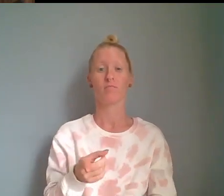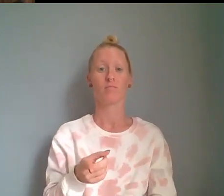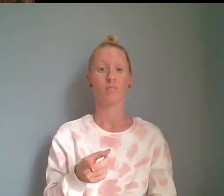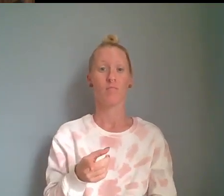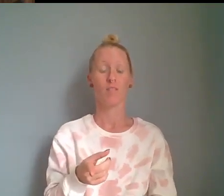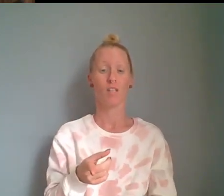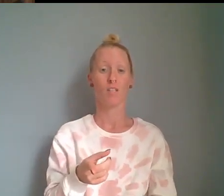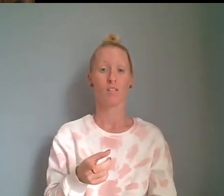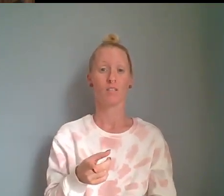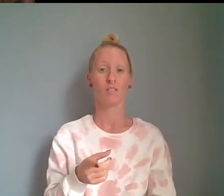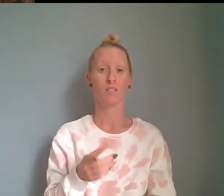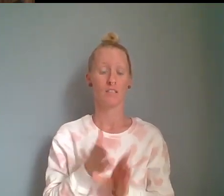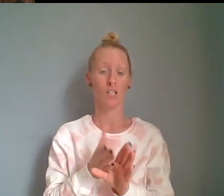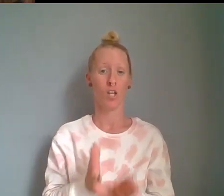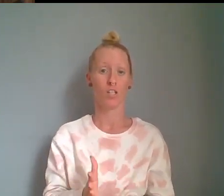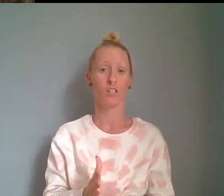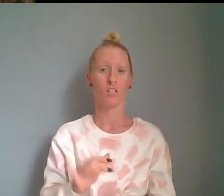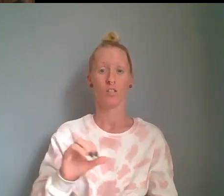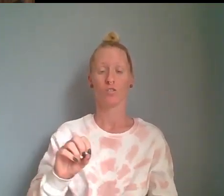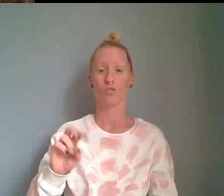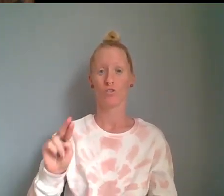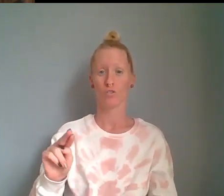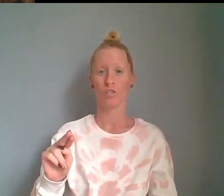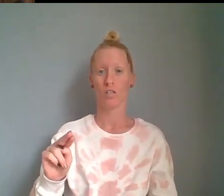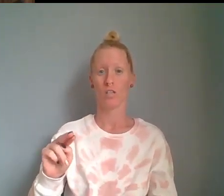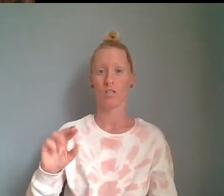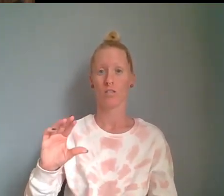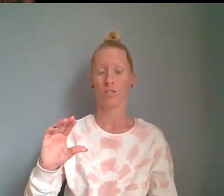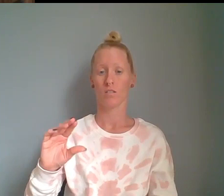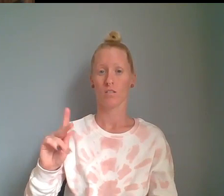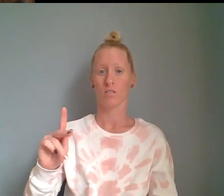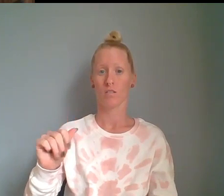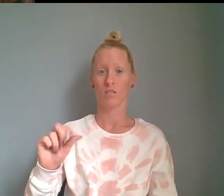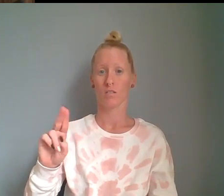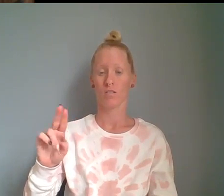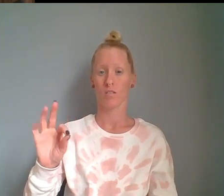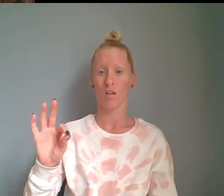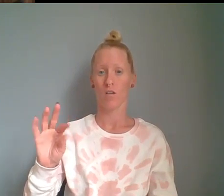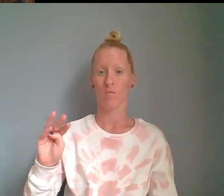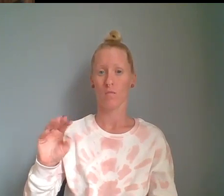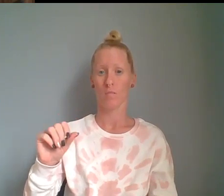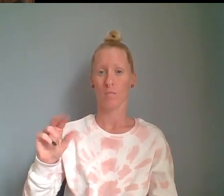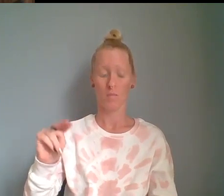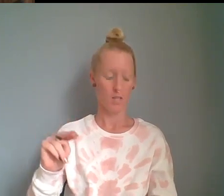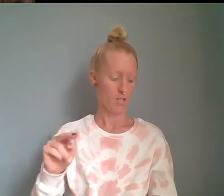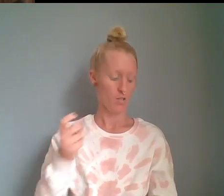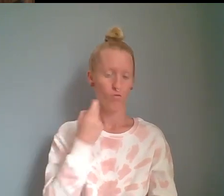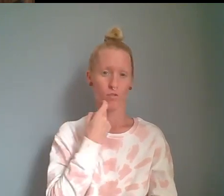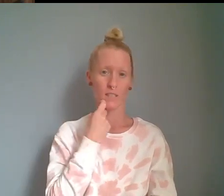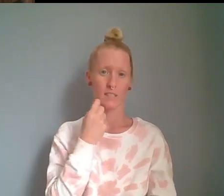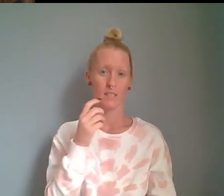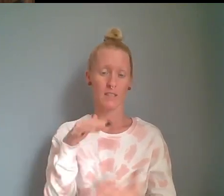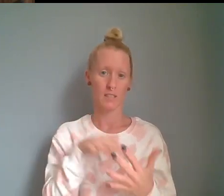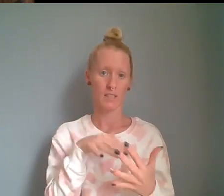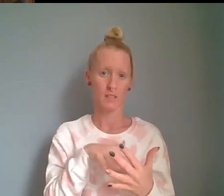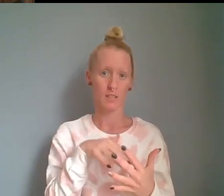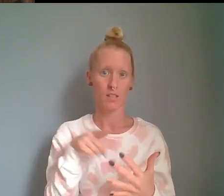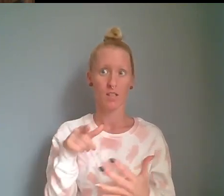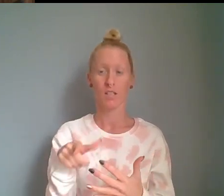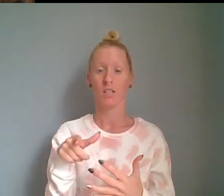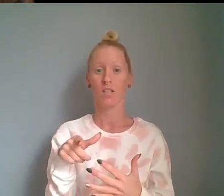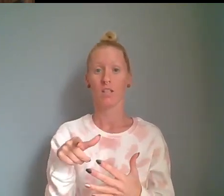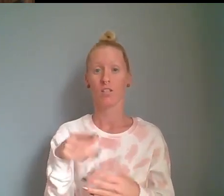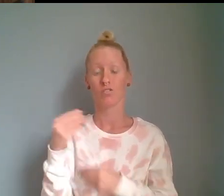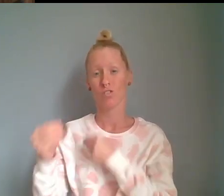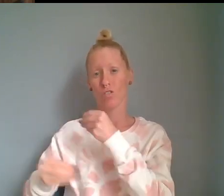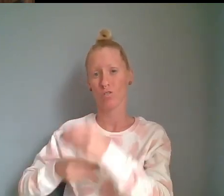Kaufman, who's done some of this work. But there are several recent studies that find that certain variations or polymorphisms on